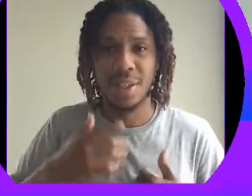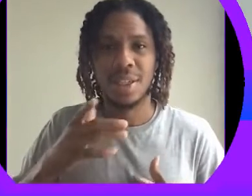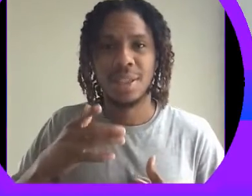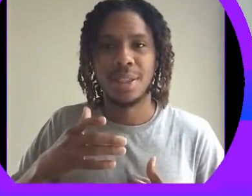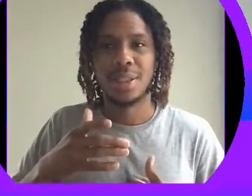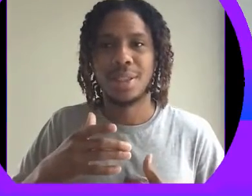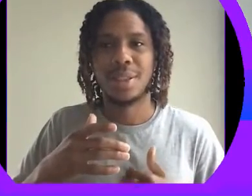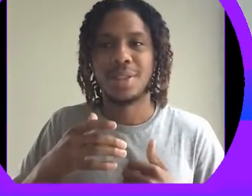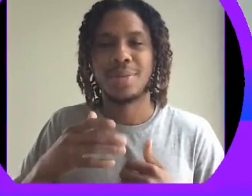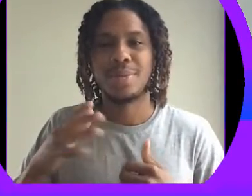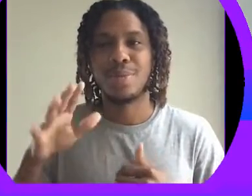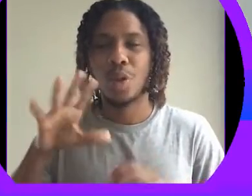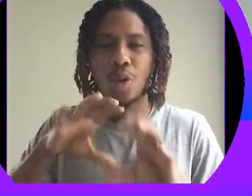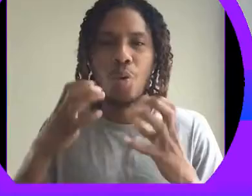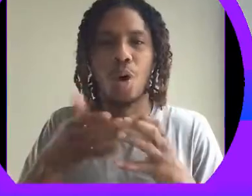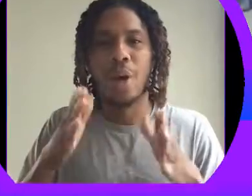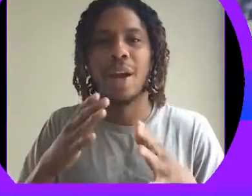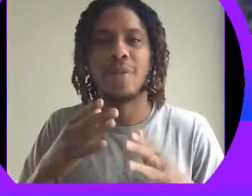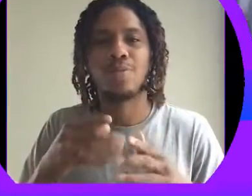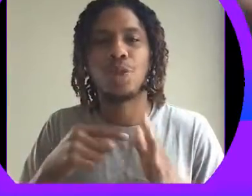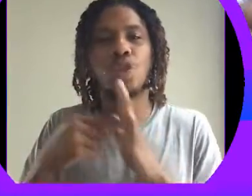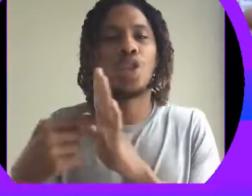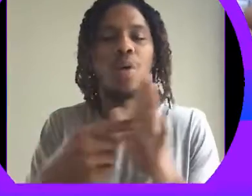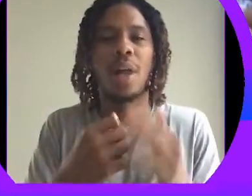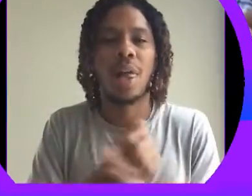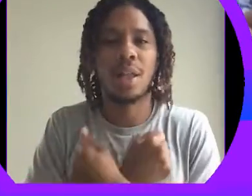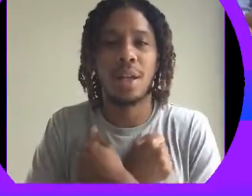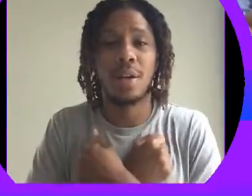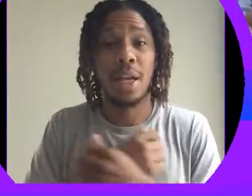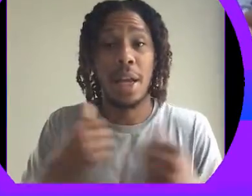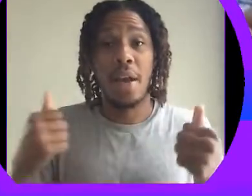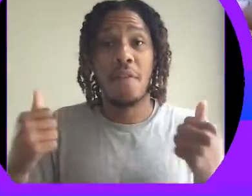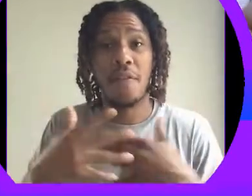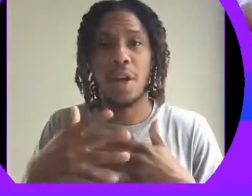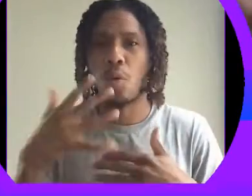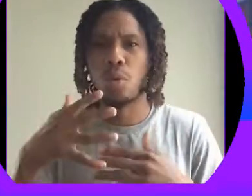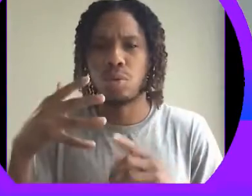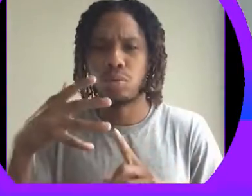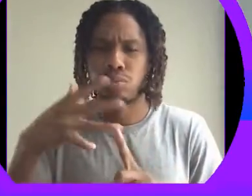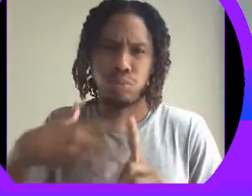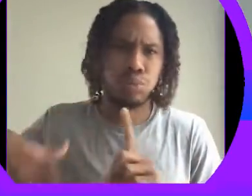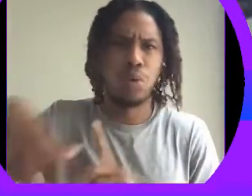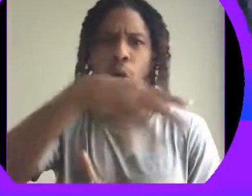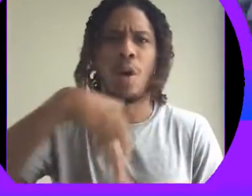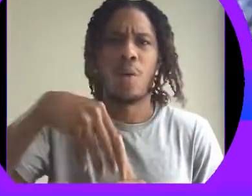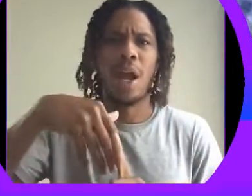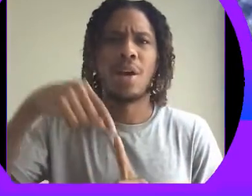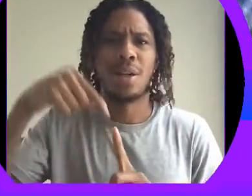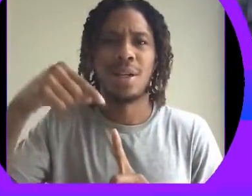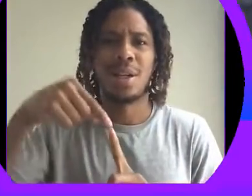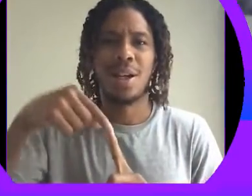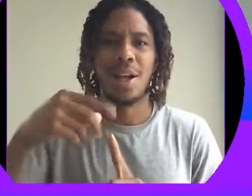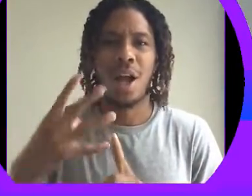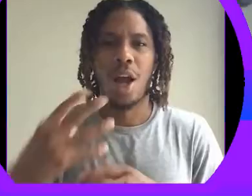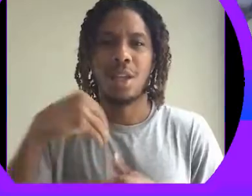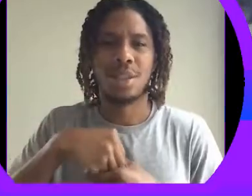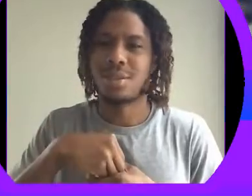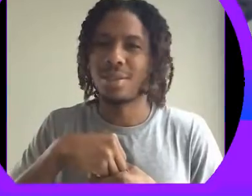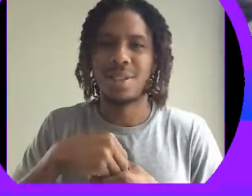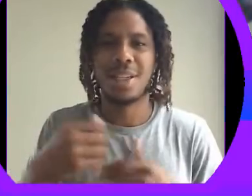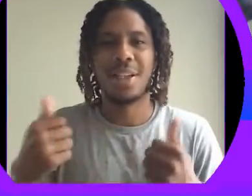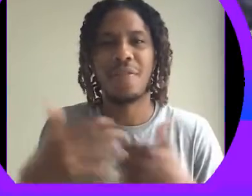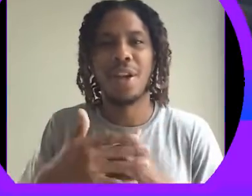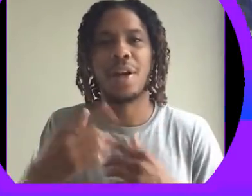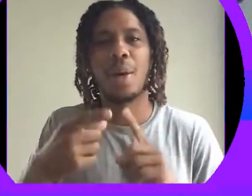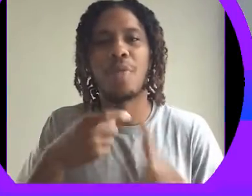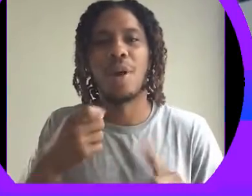is nature's way of expressing love. Fear surrounds autism a lot today, and I'm here to say that fear is actually